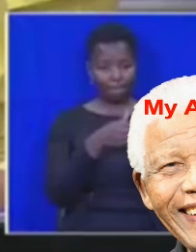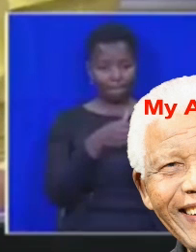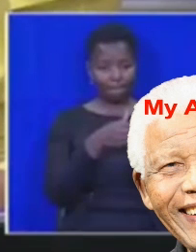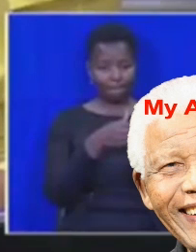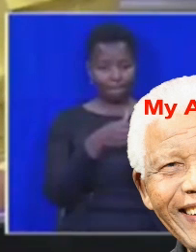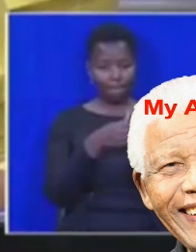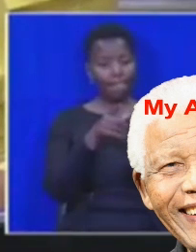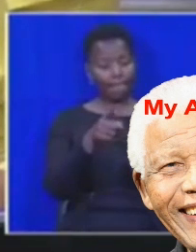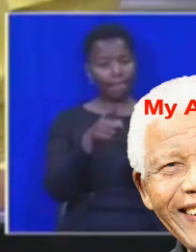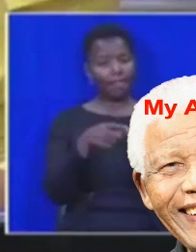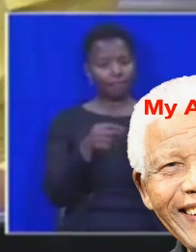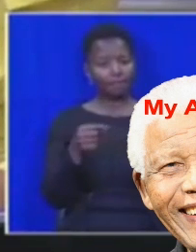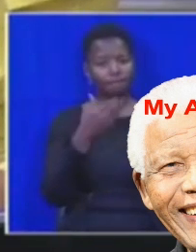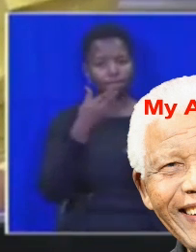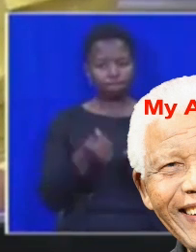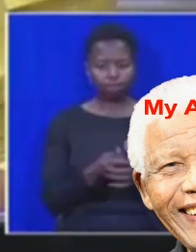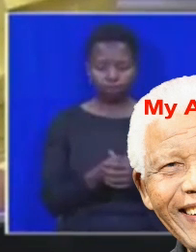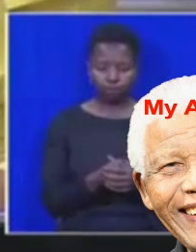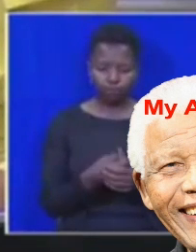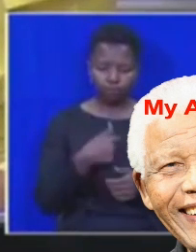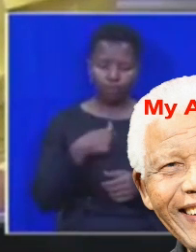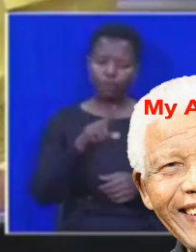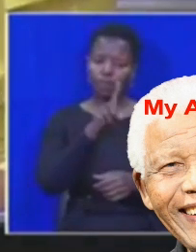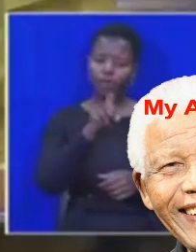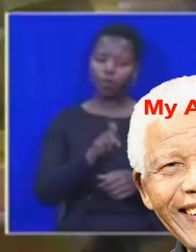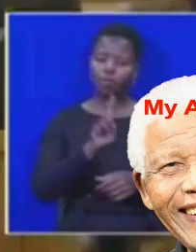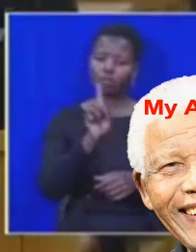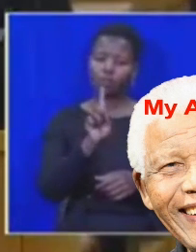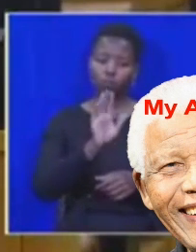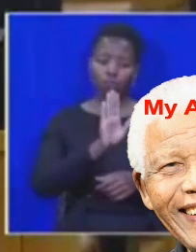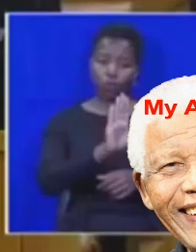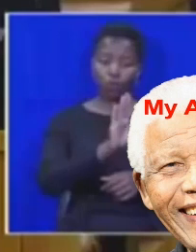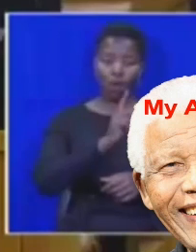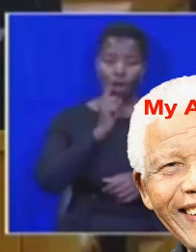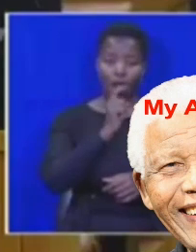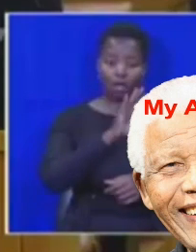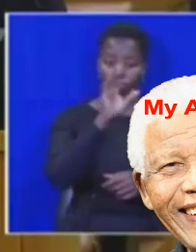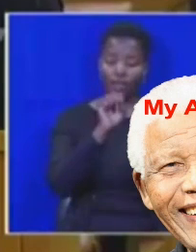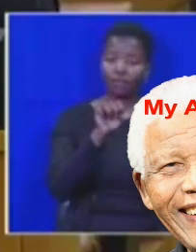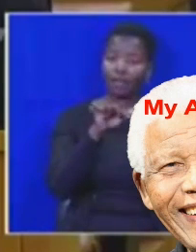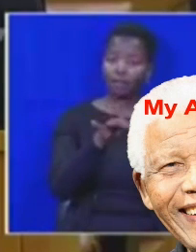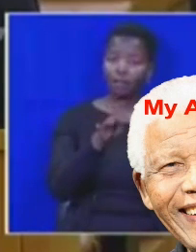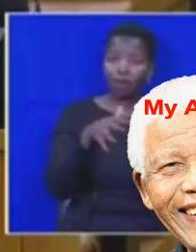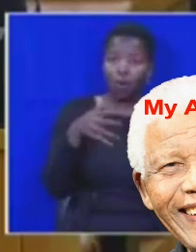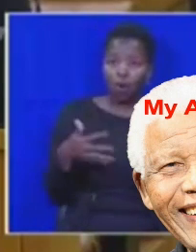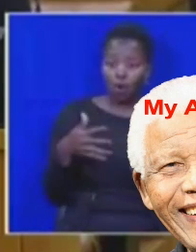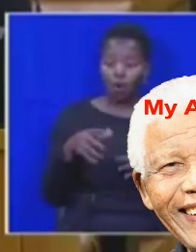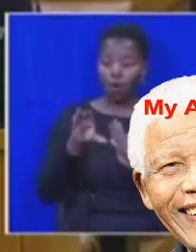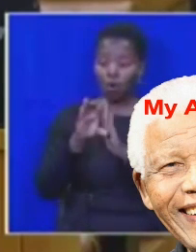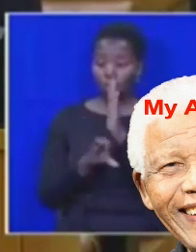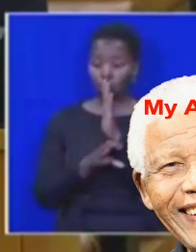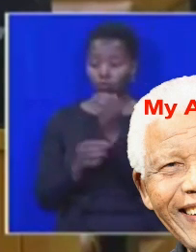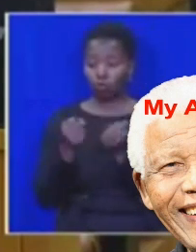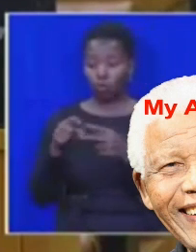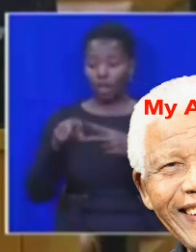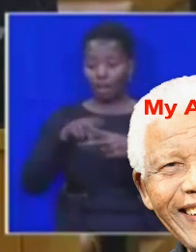Please finish, Honorable The Maimane. question is, either you are lying to the people of South Africa or the Constitutional Court and the